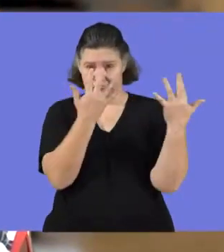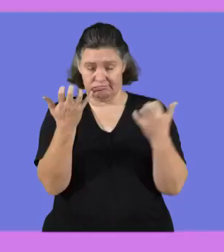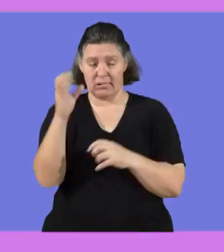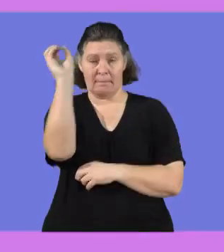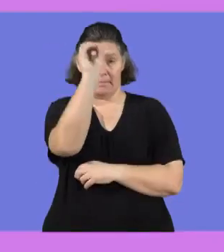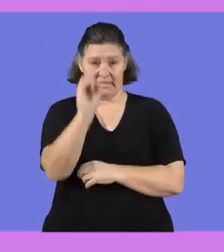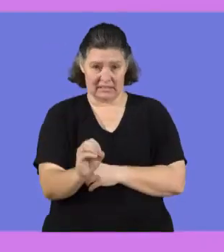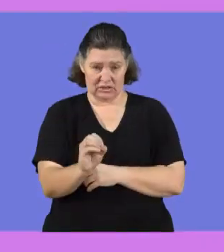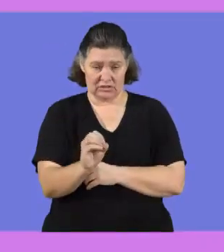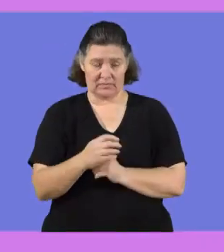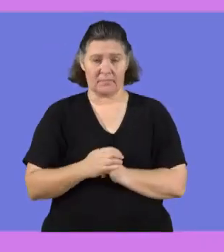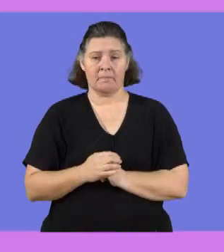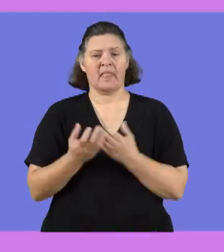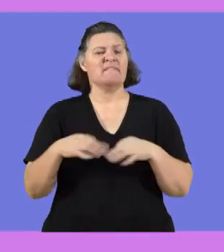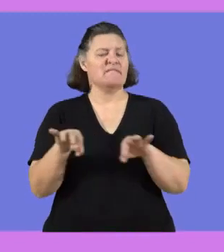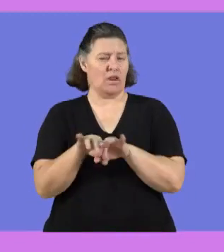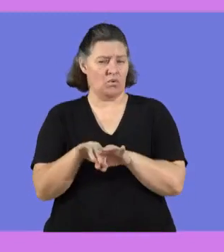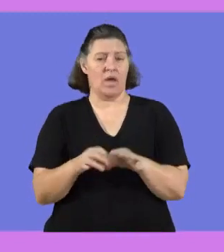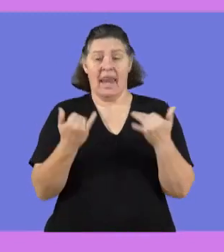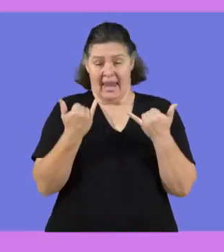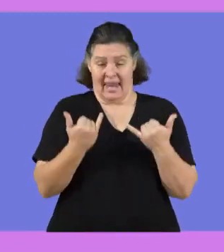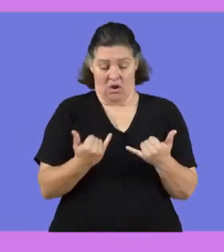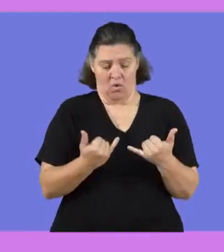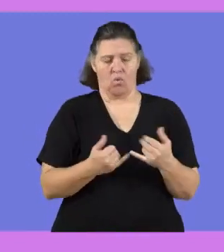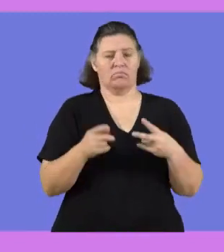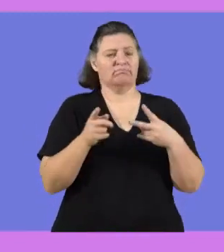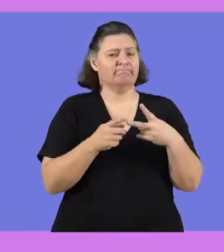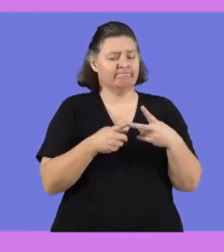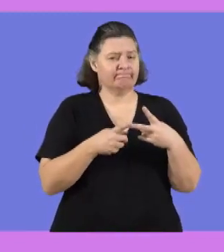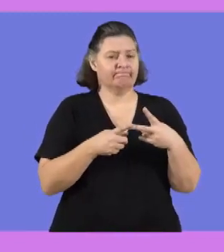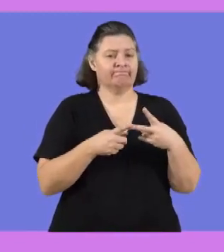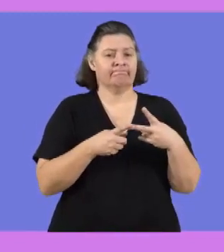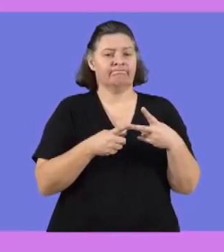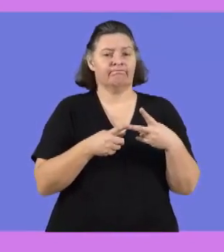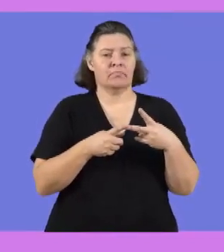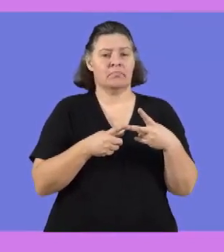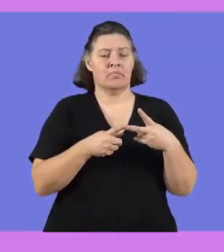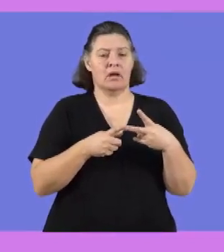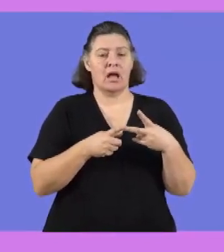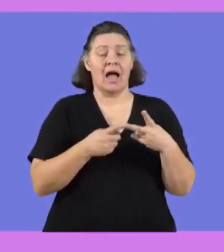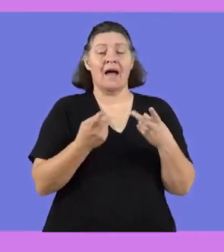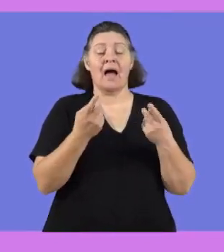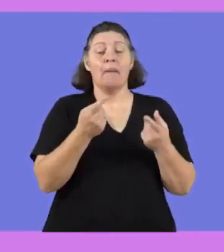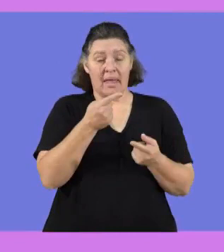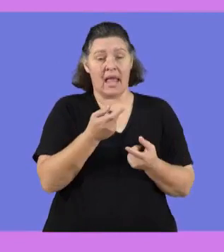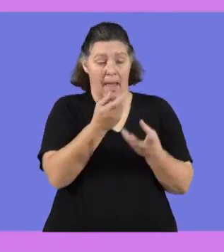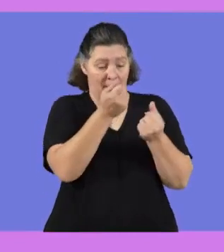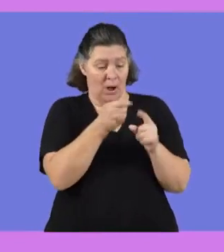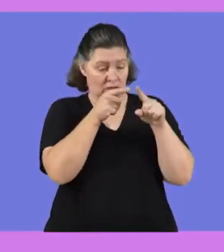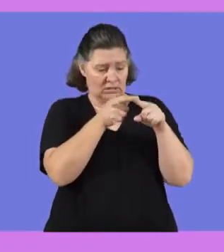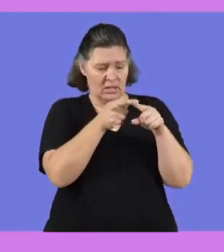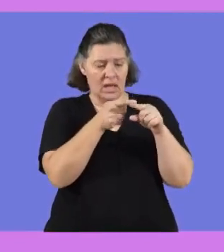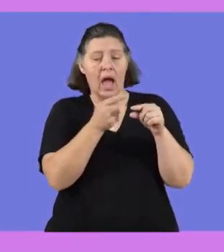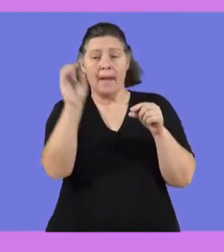concept. Now that we are done with calculating the percentage of a value, I want us to go to the second